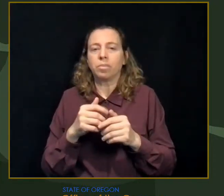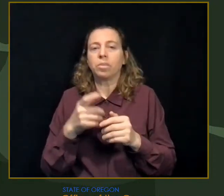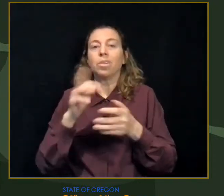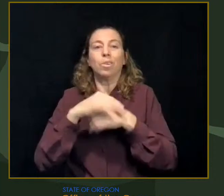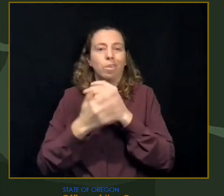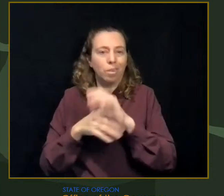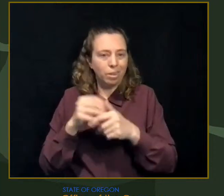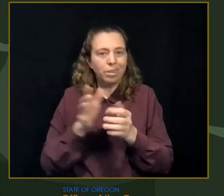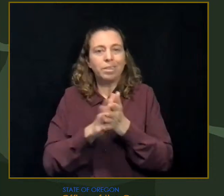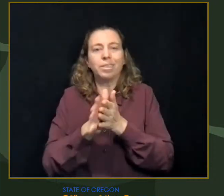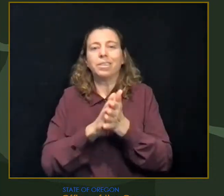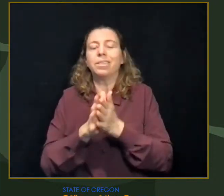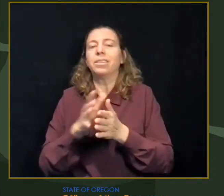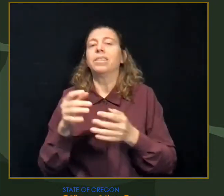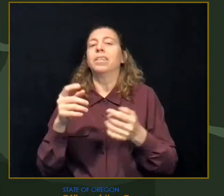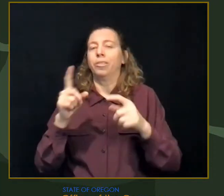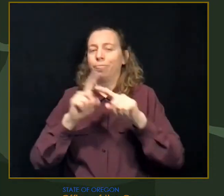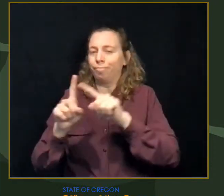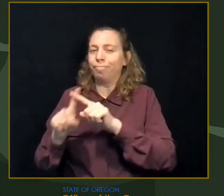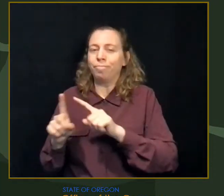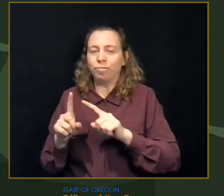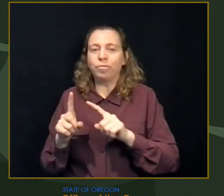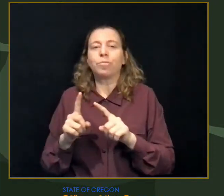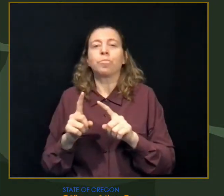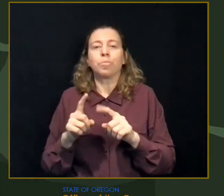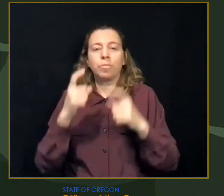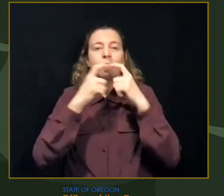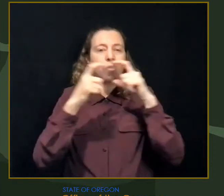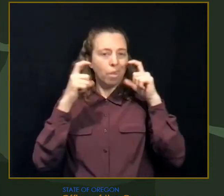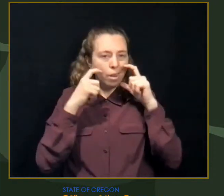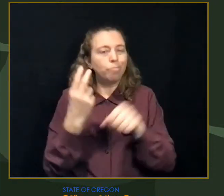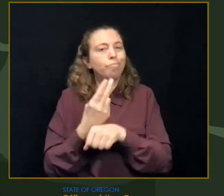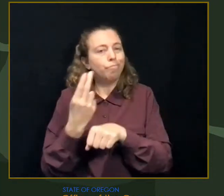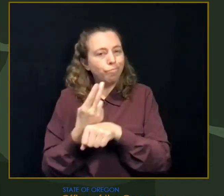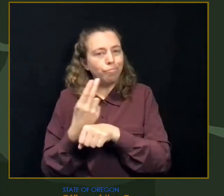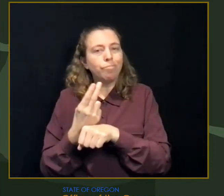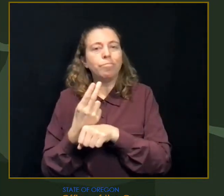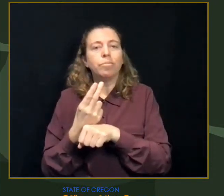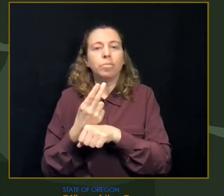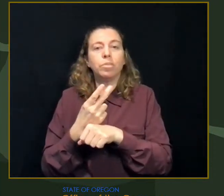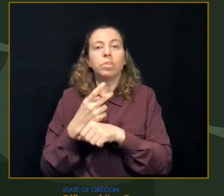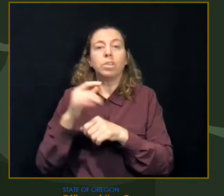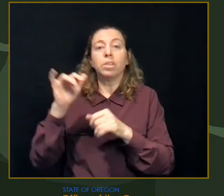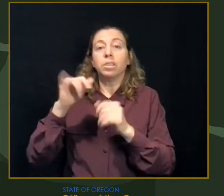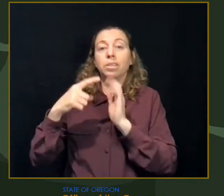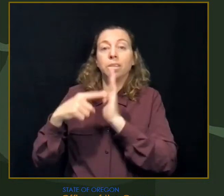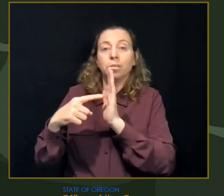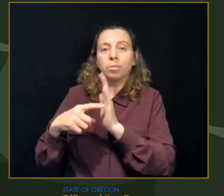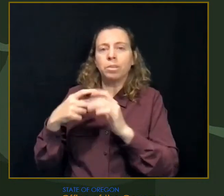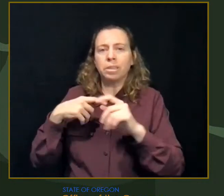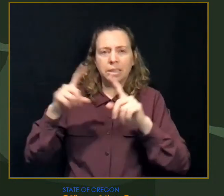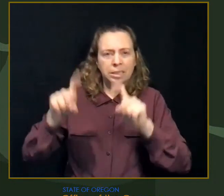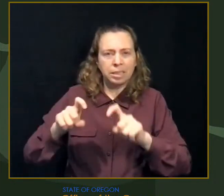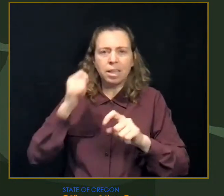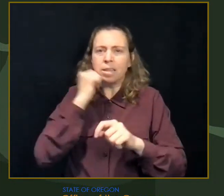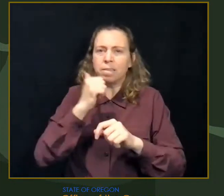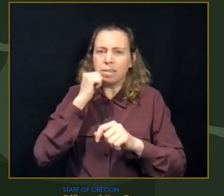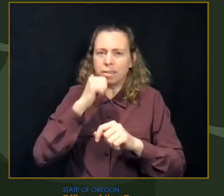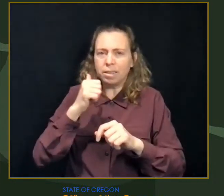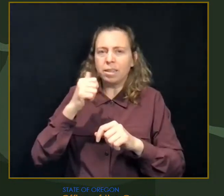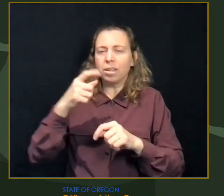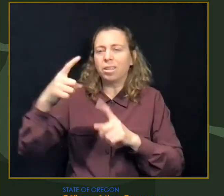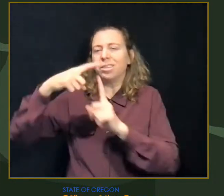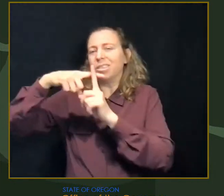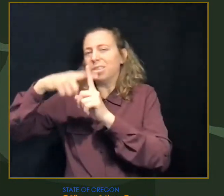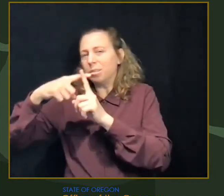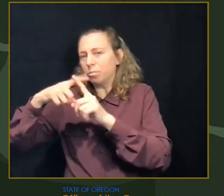settings and symptom check and other ways to prevent spread of disease within the settings. We have offered on-site testing